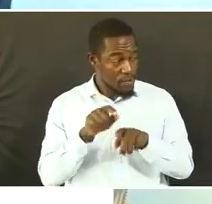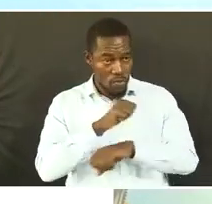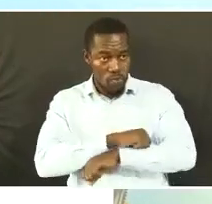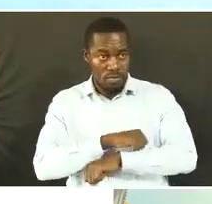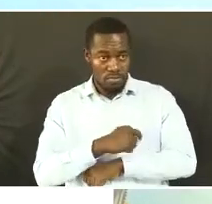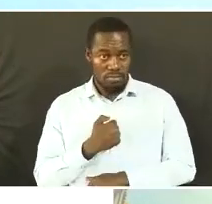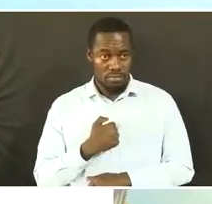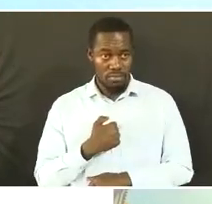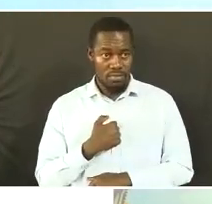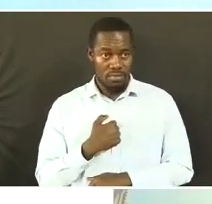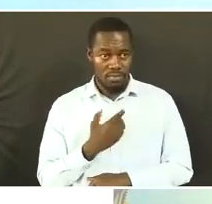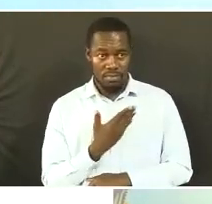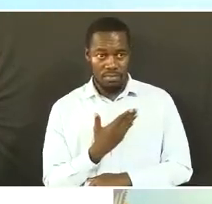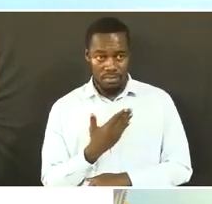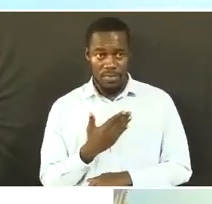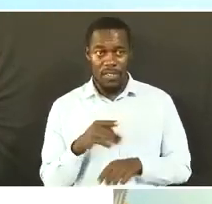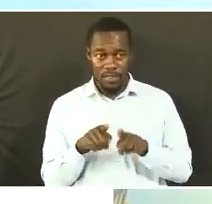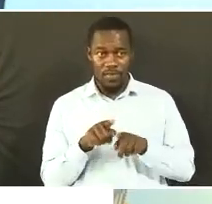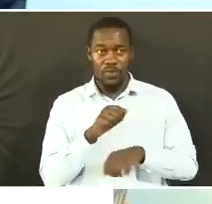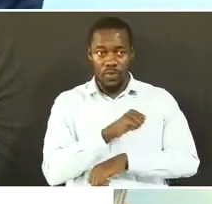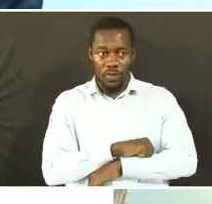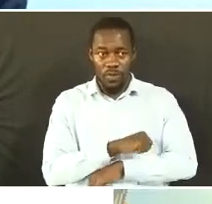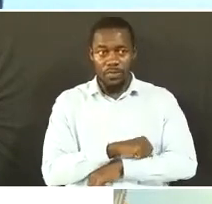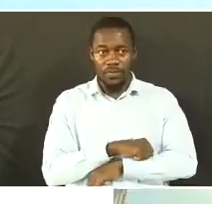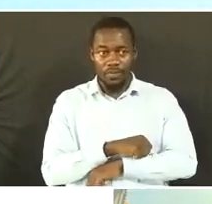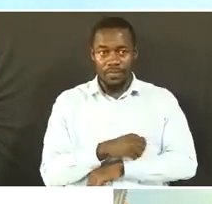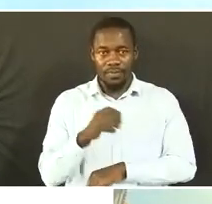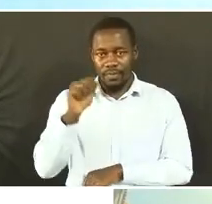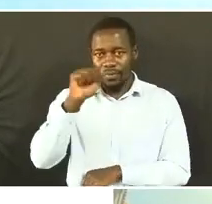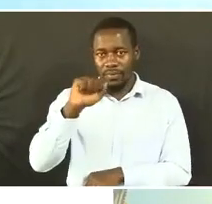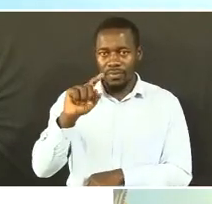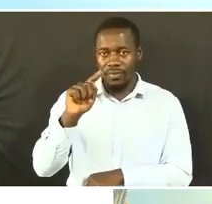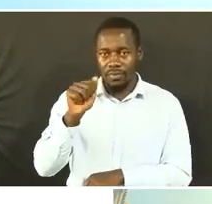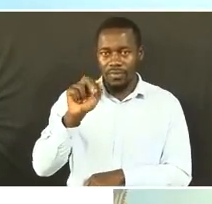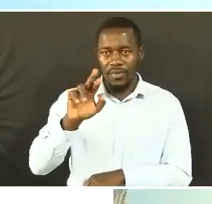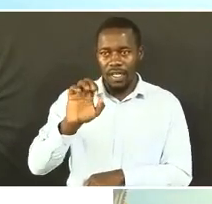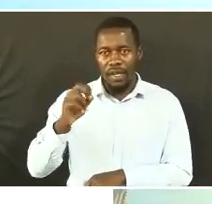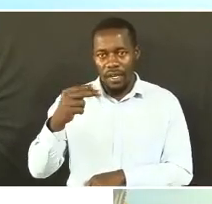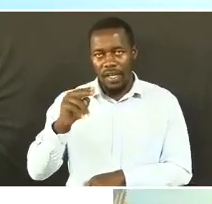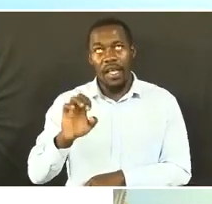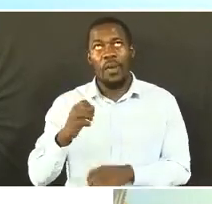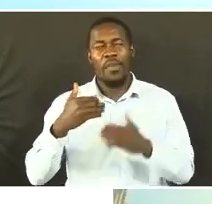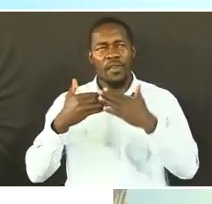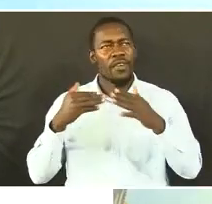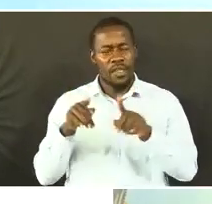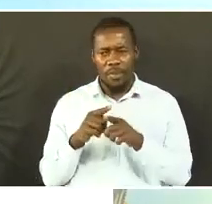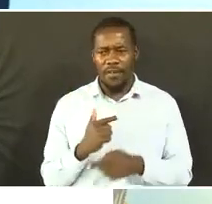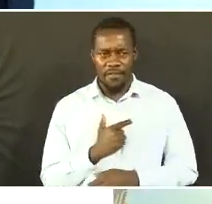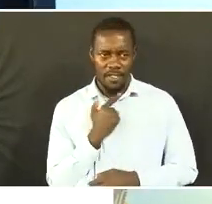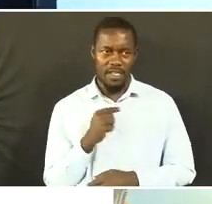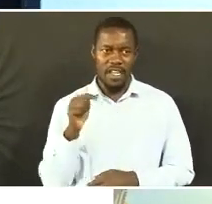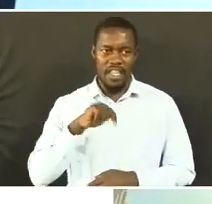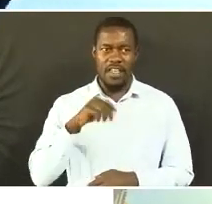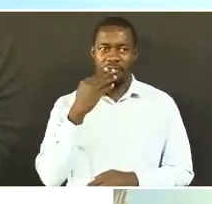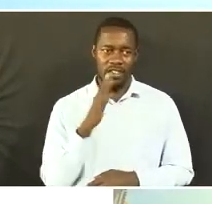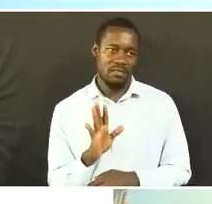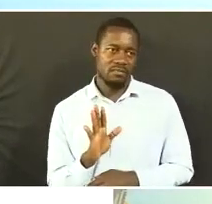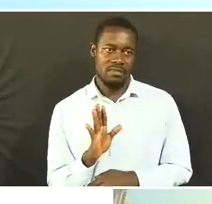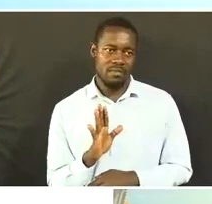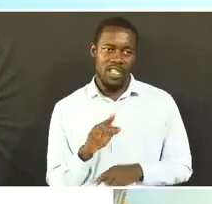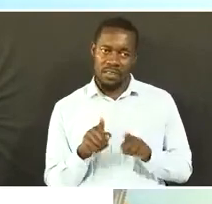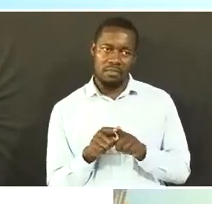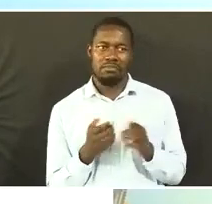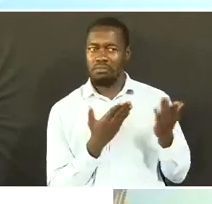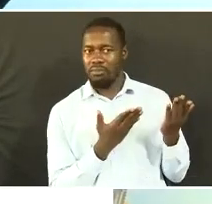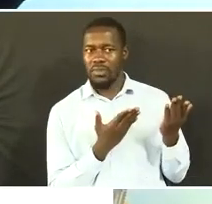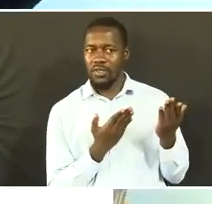And today I have the privilege of sitting on this end. It does show that the work is doing an incredible job, and this is